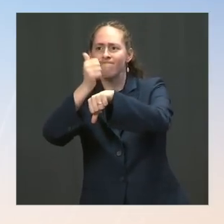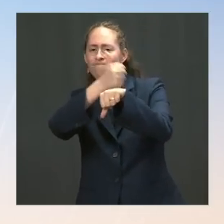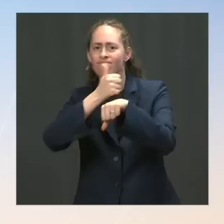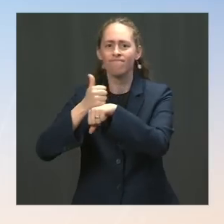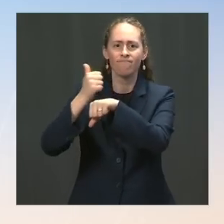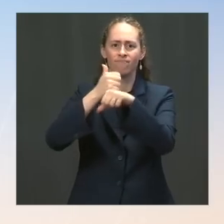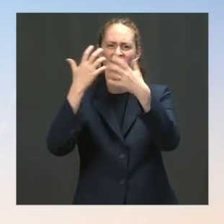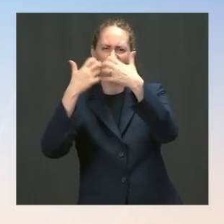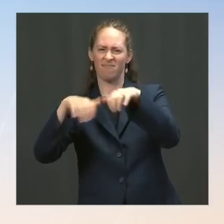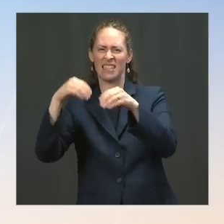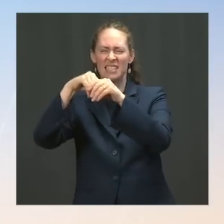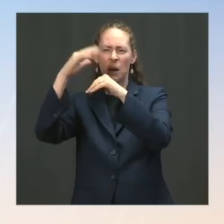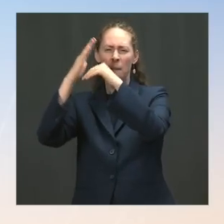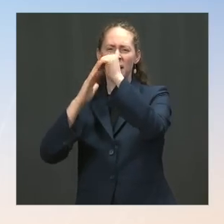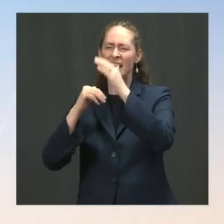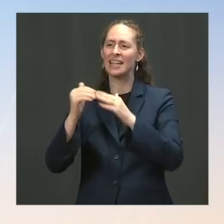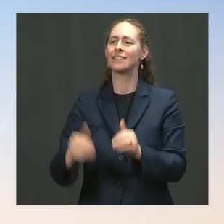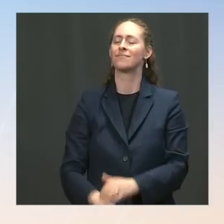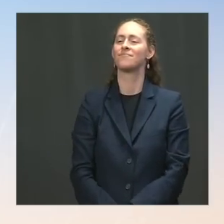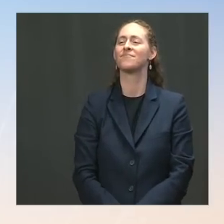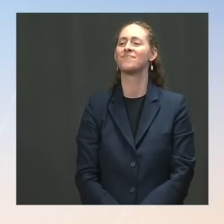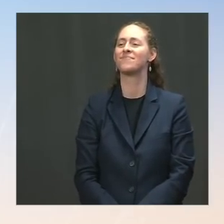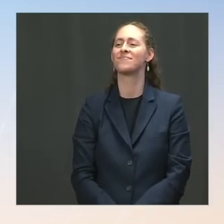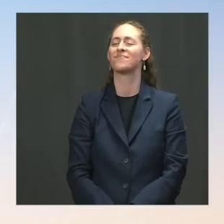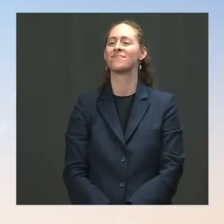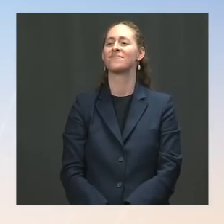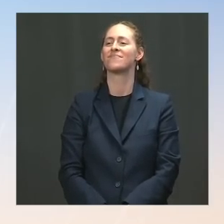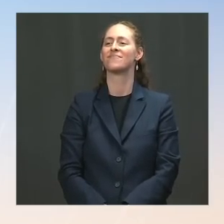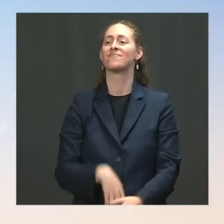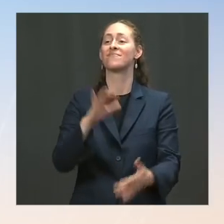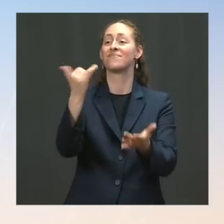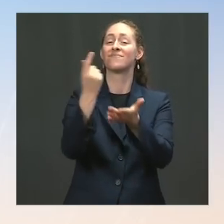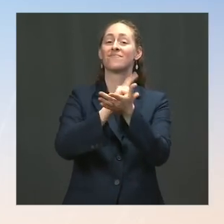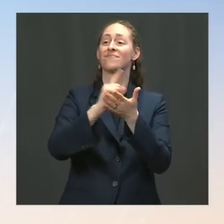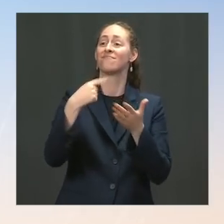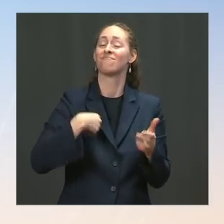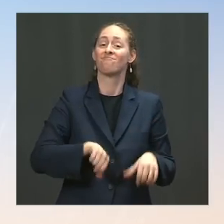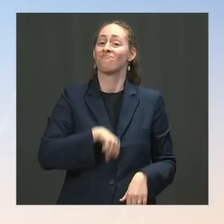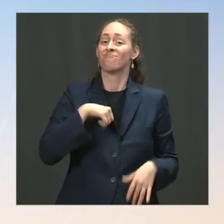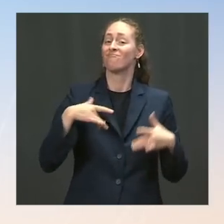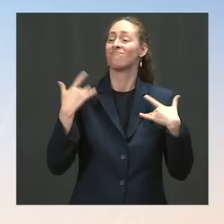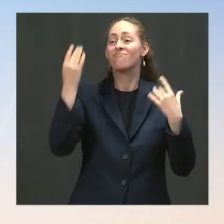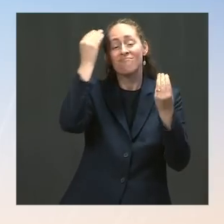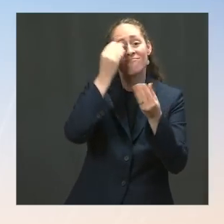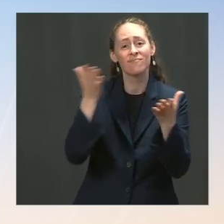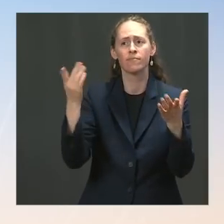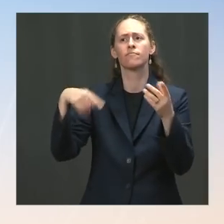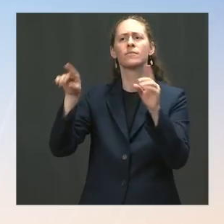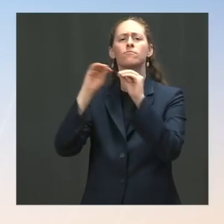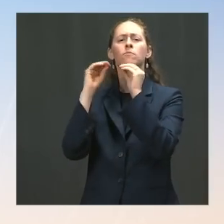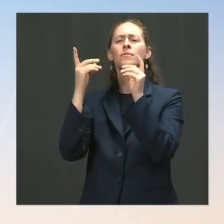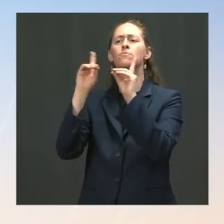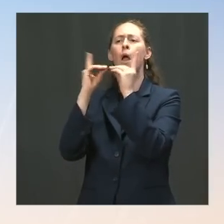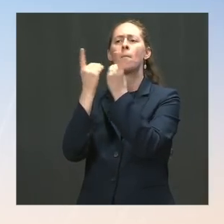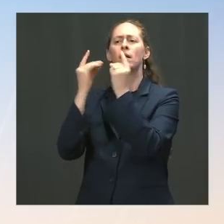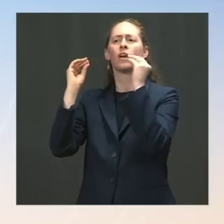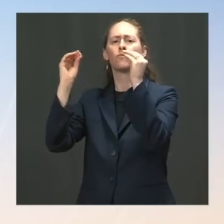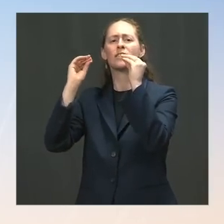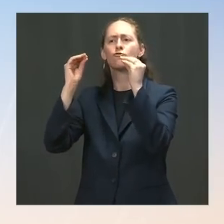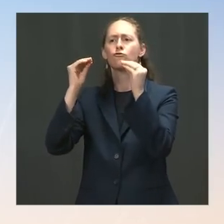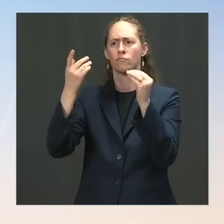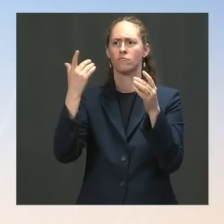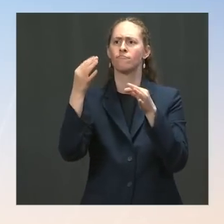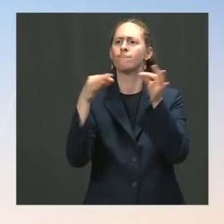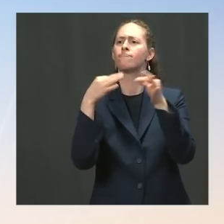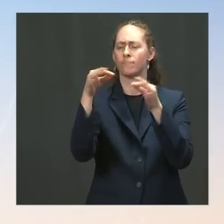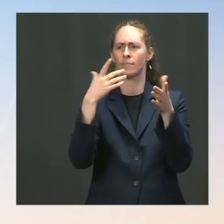announce the Department of Education launched the Return to School Roadmap. It provides parents, educators, students, and